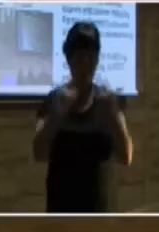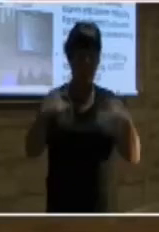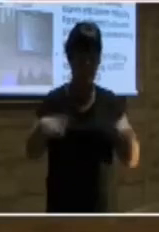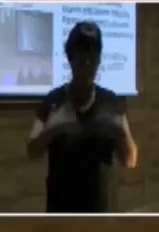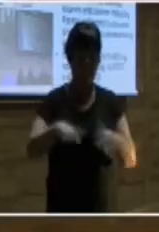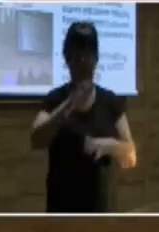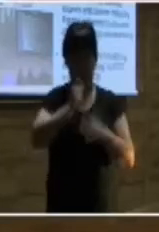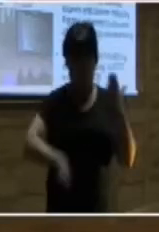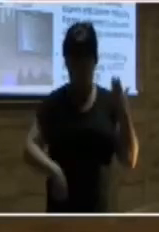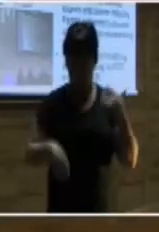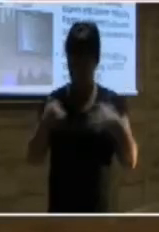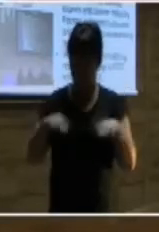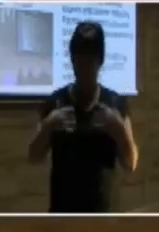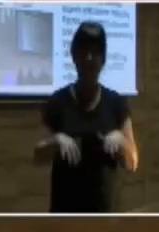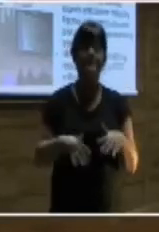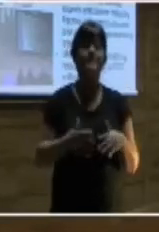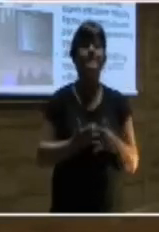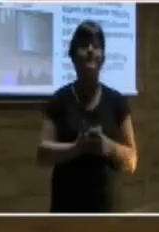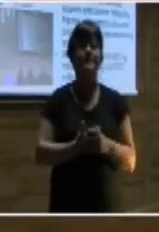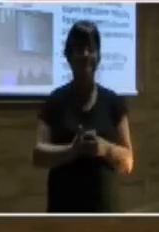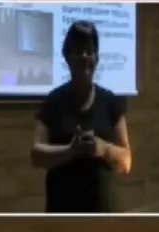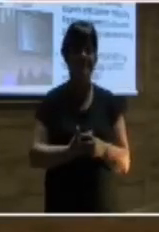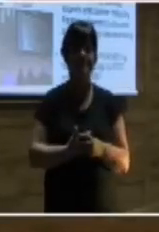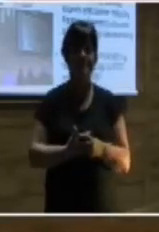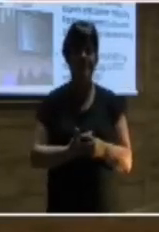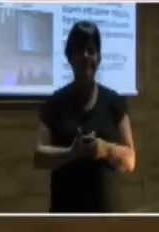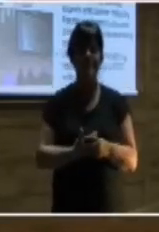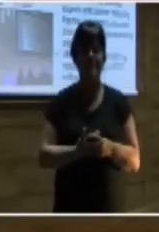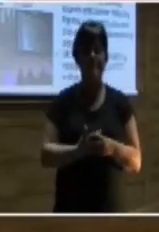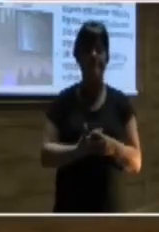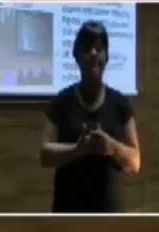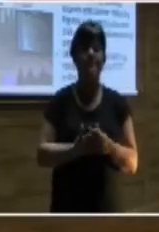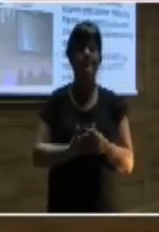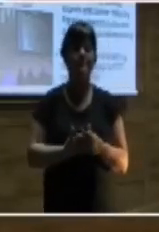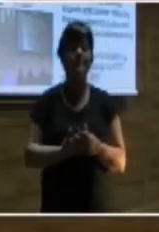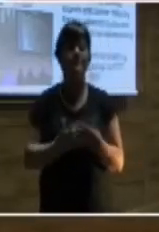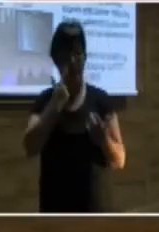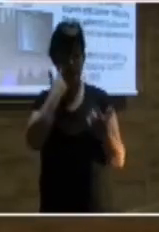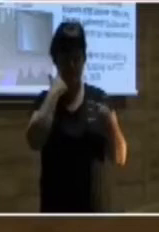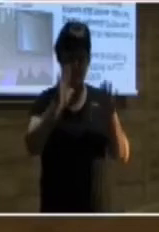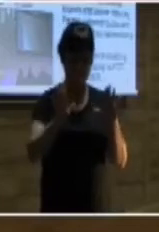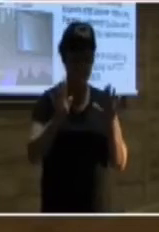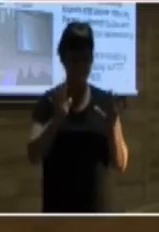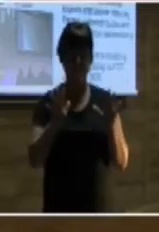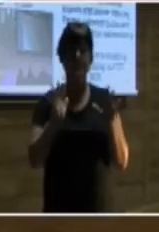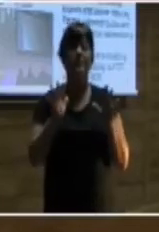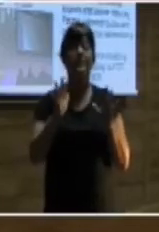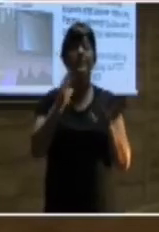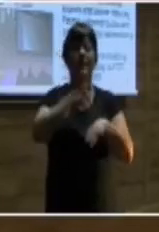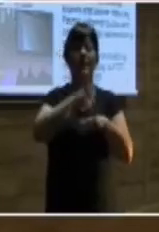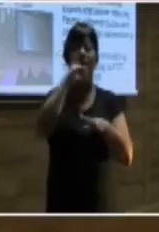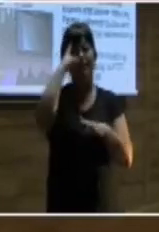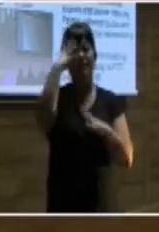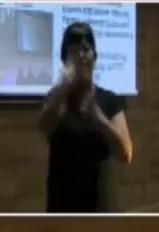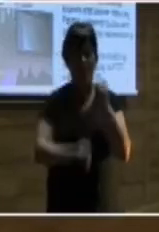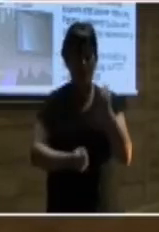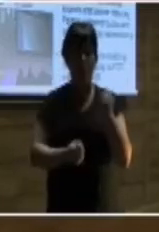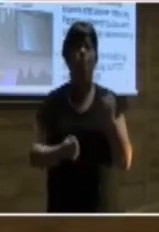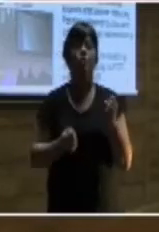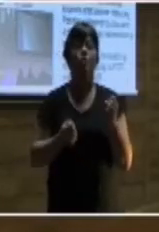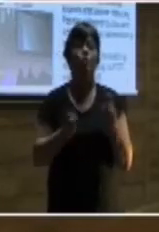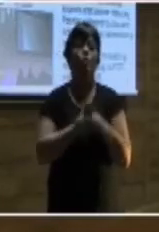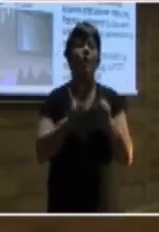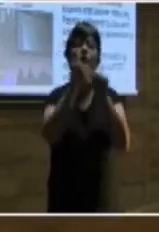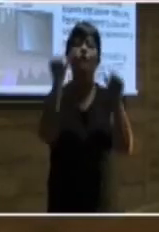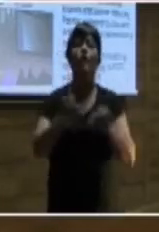He said that, you know, I'm going to take on dementia on a global perspective. And so what he did is he invited all